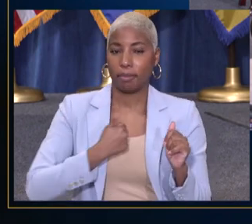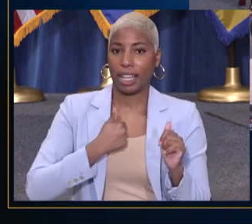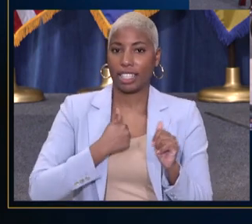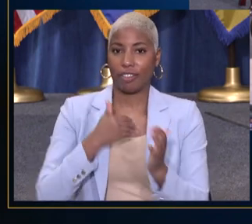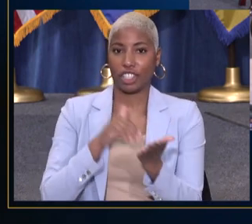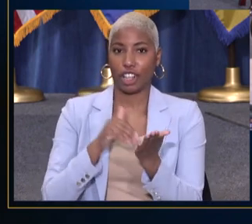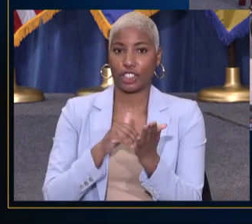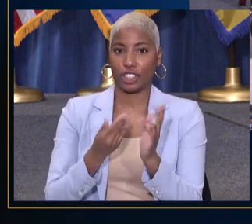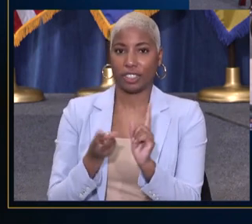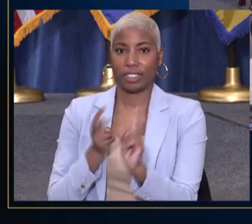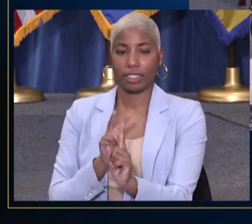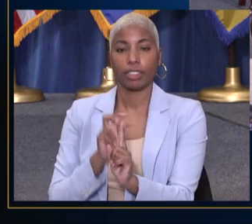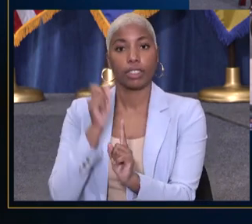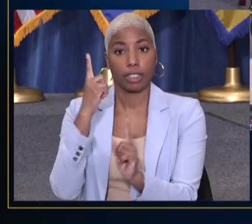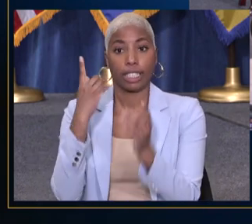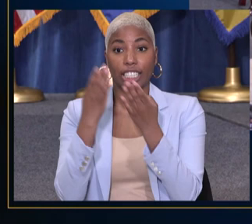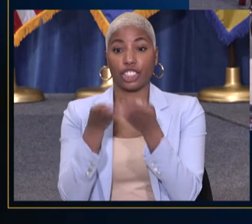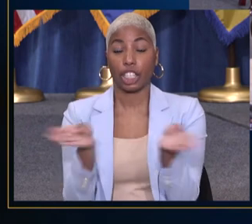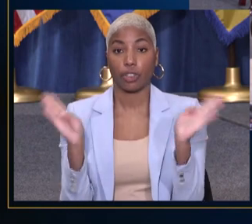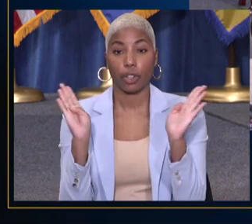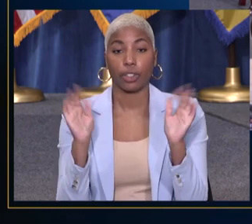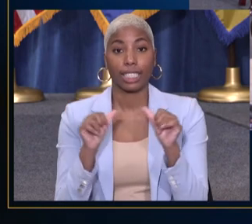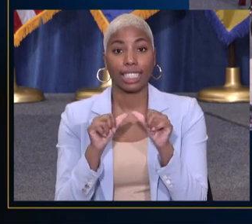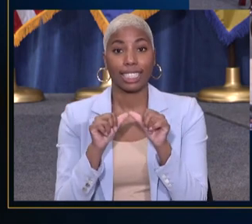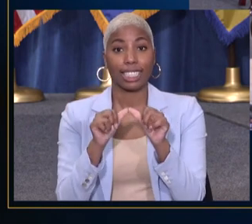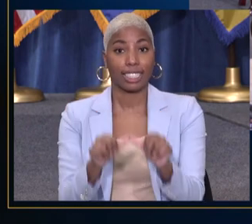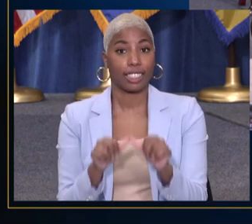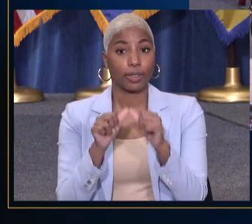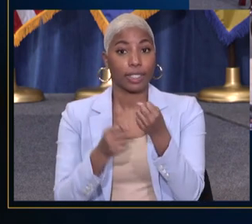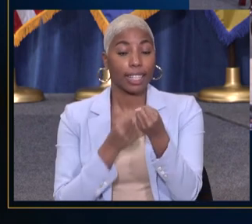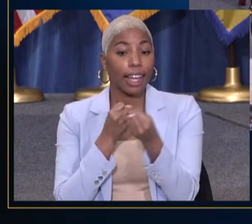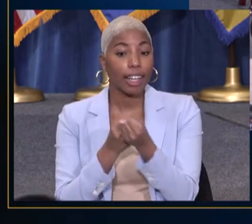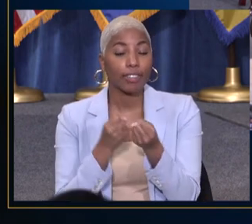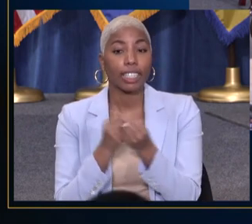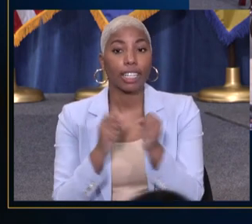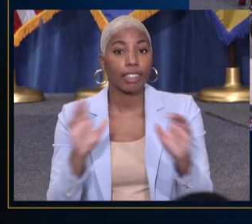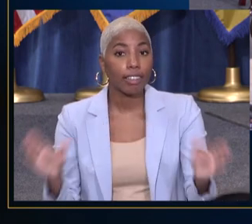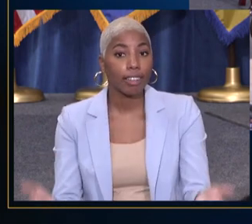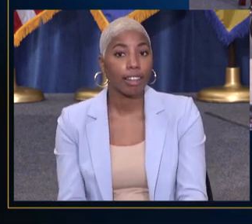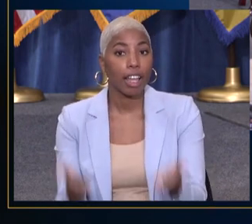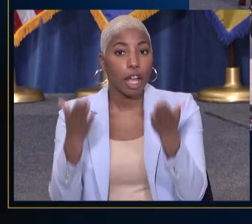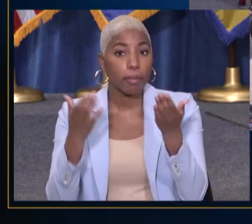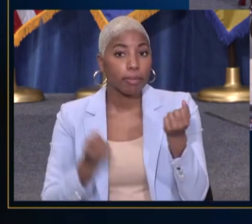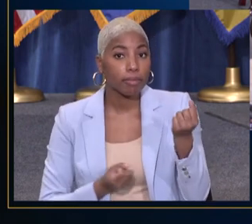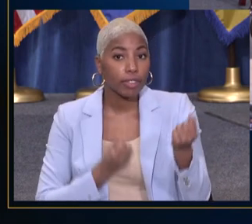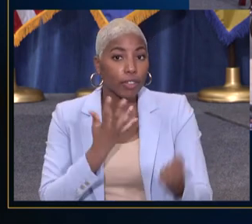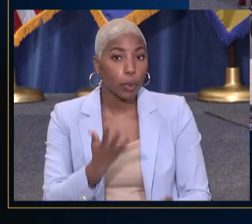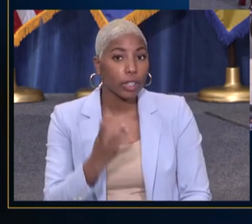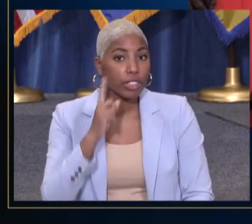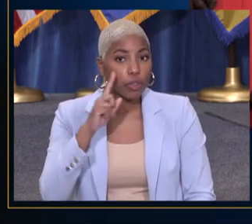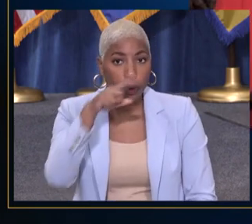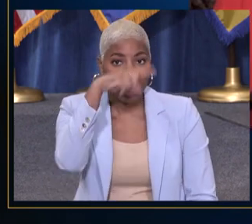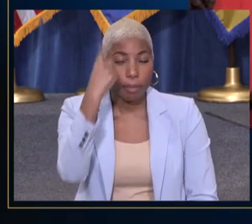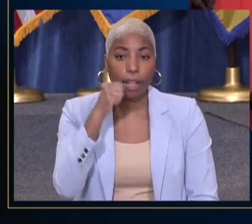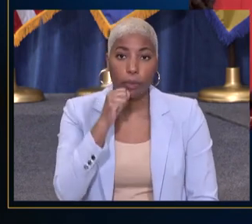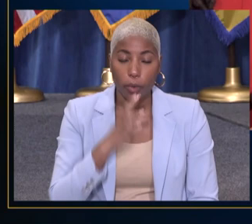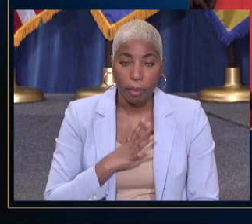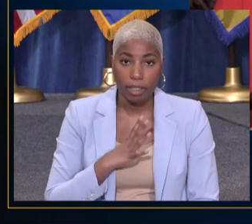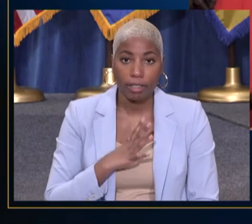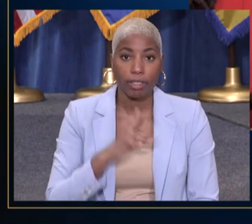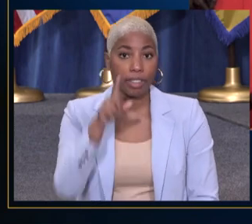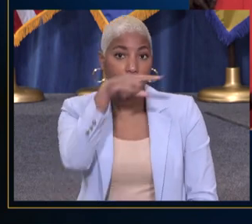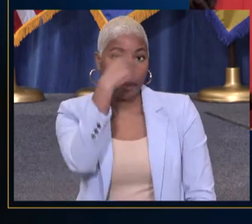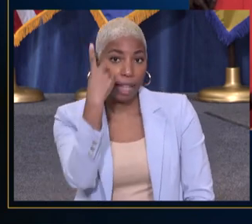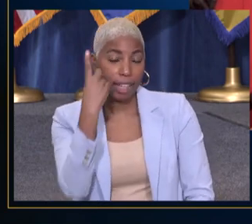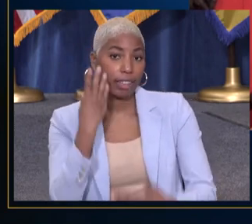but I would say in general, continuing to advocate and uplift the voice of the Black woman, Black birthing